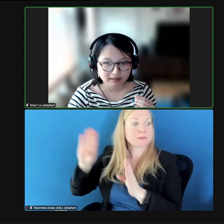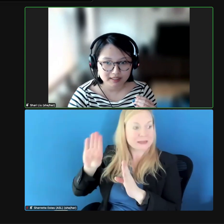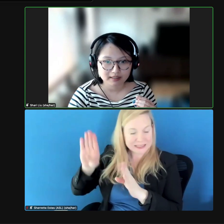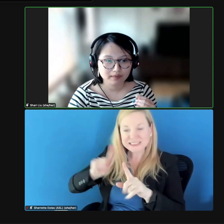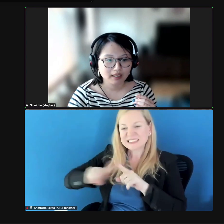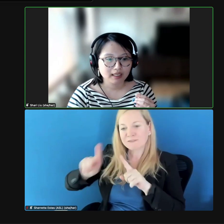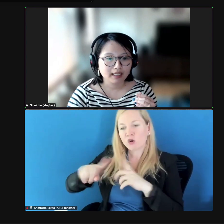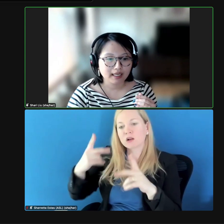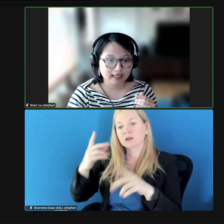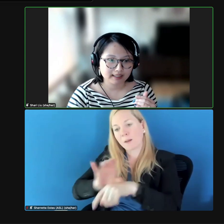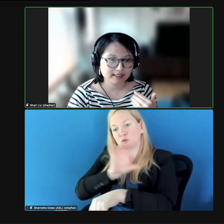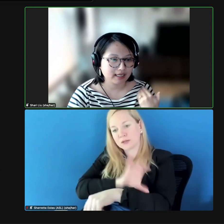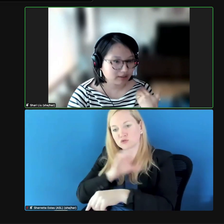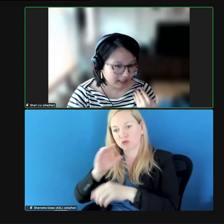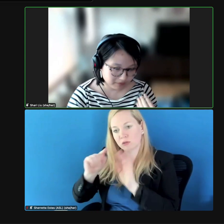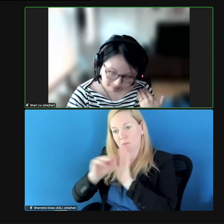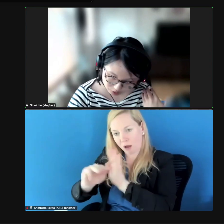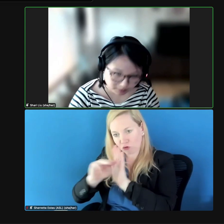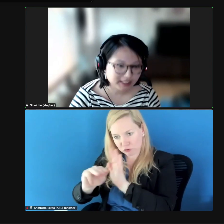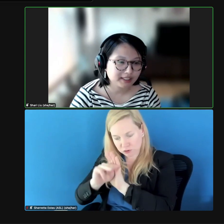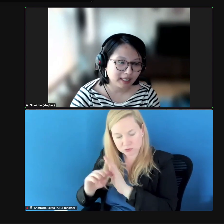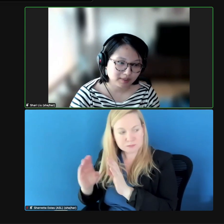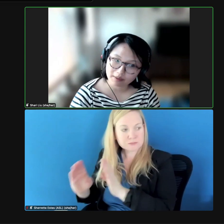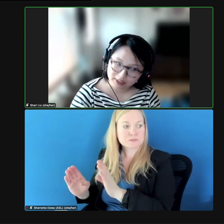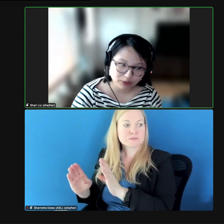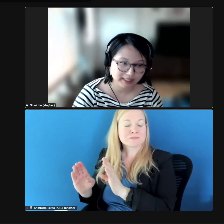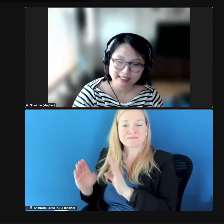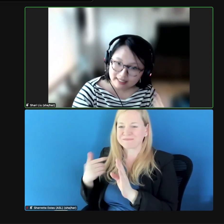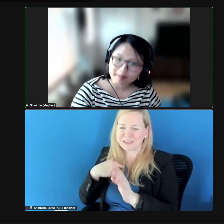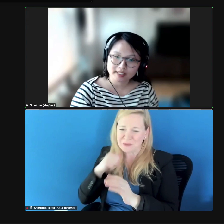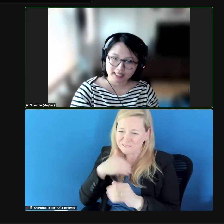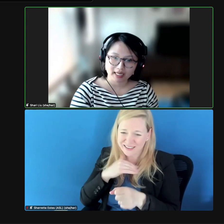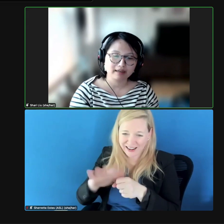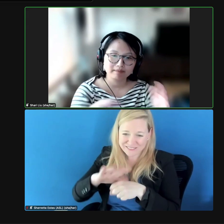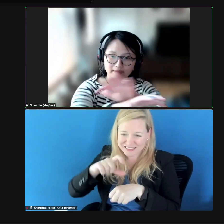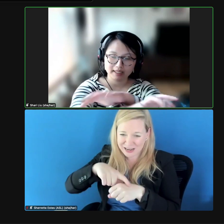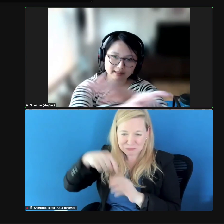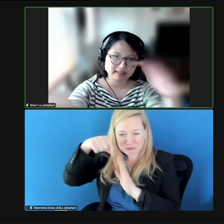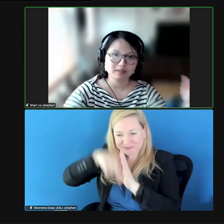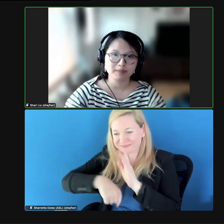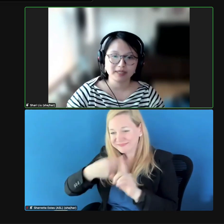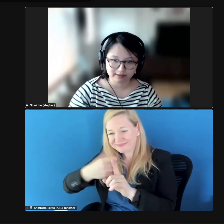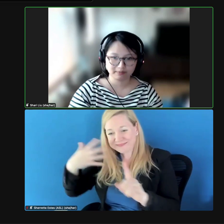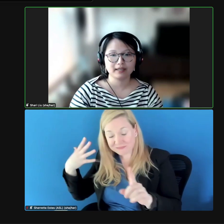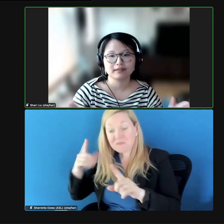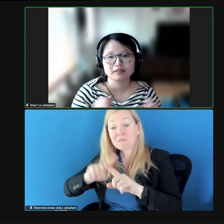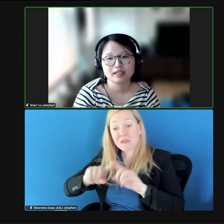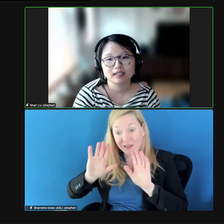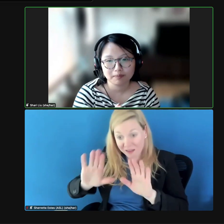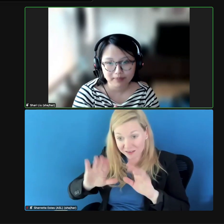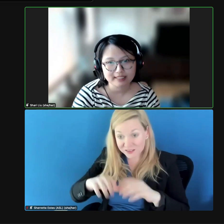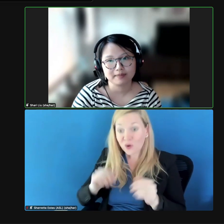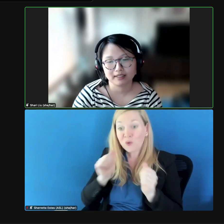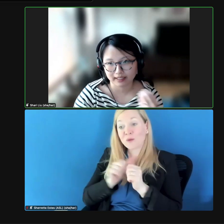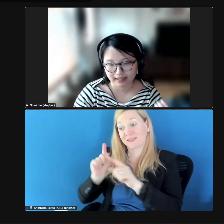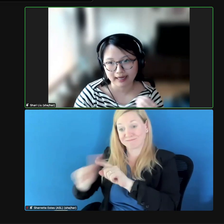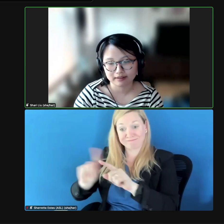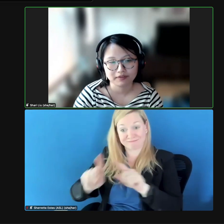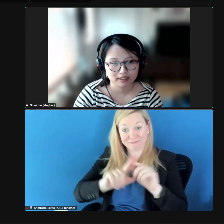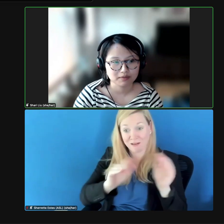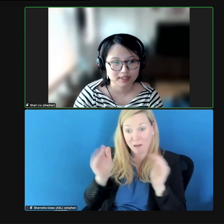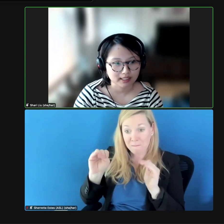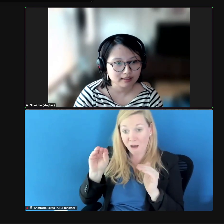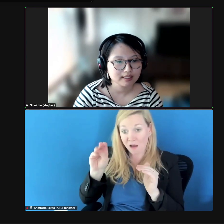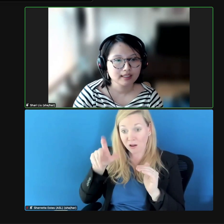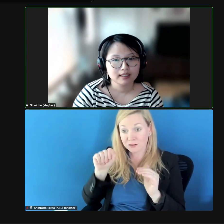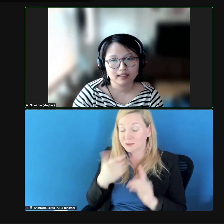computational models. And I don't have too much time to go into it, except to say, in this space of models, the best model that accounted